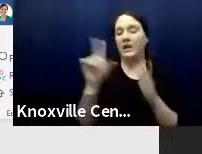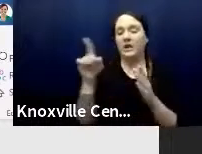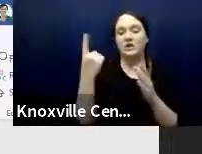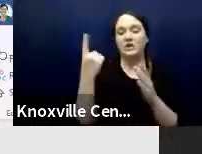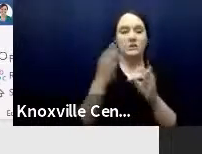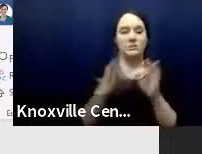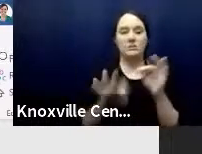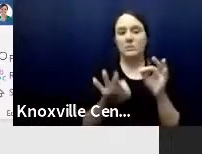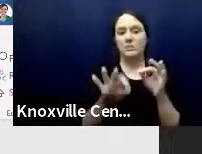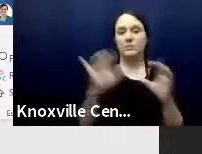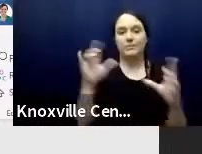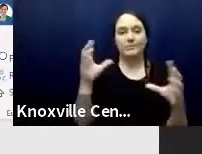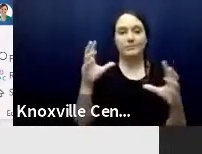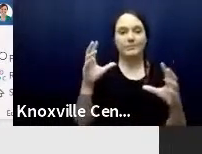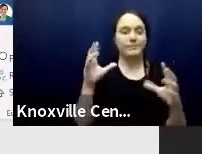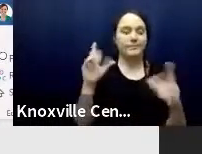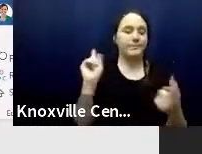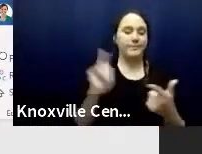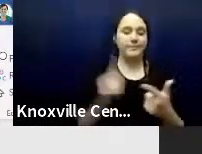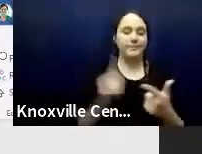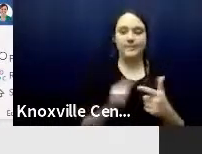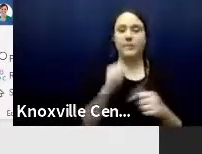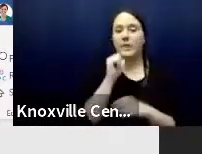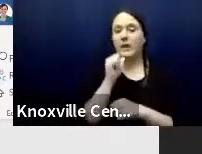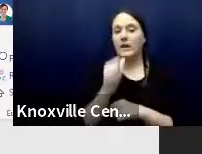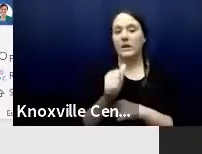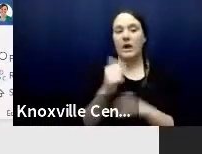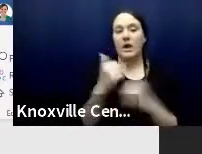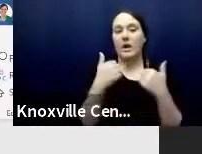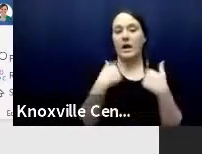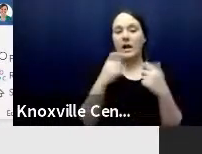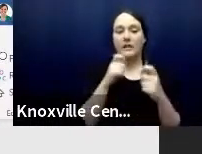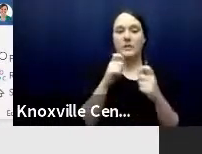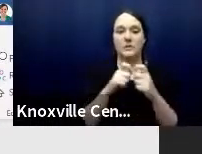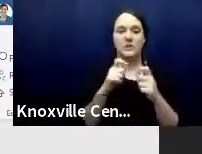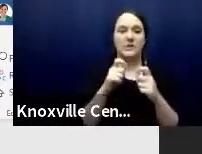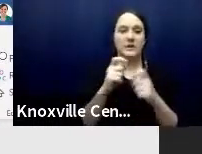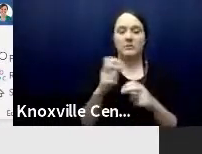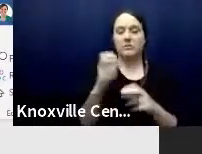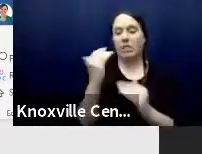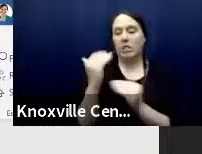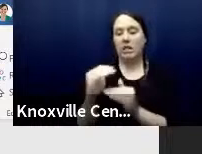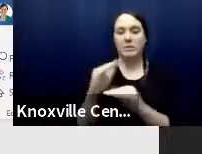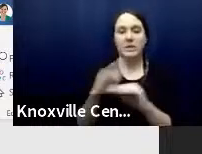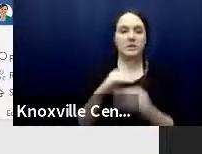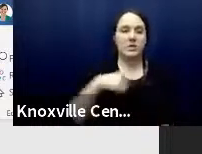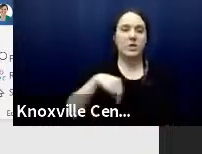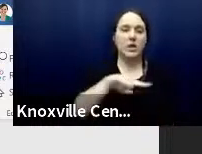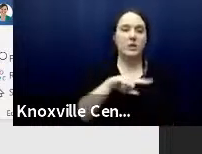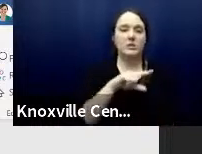not putting discrete limits on us. That's all, nothing more.